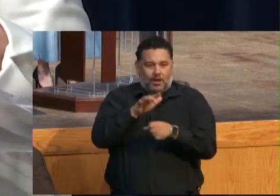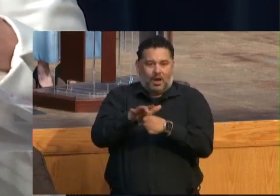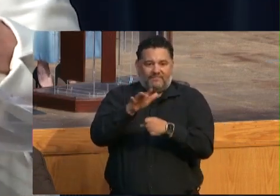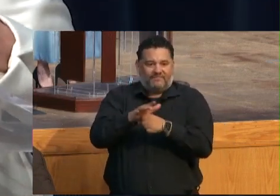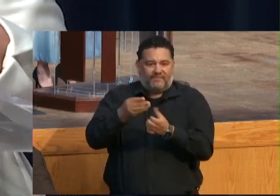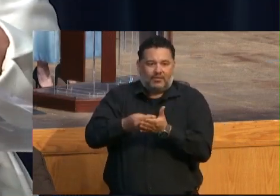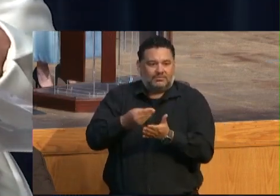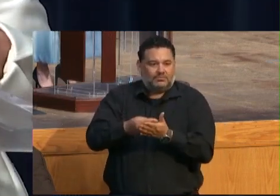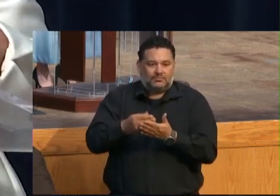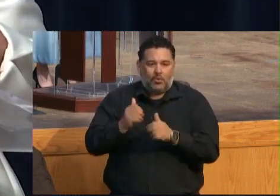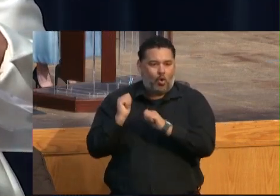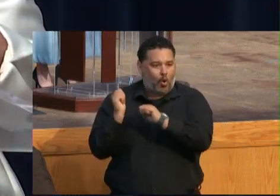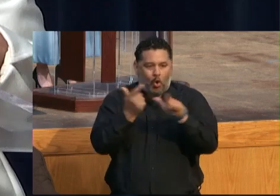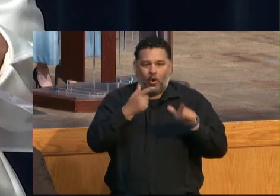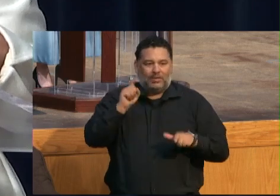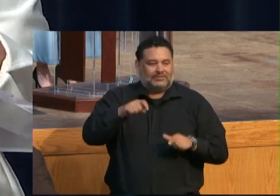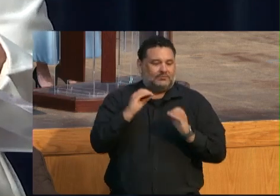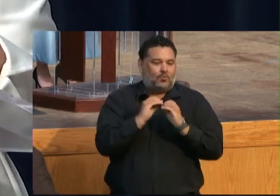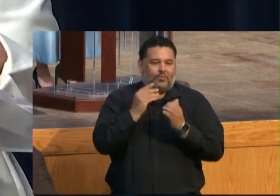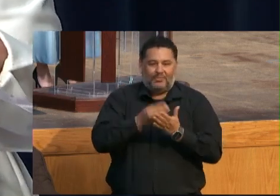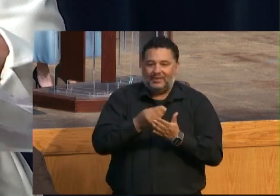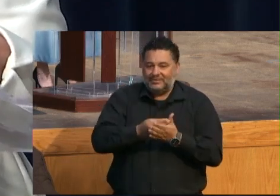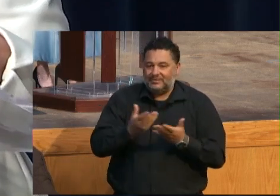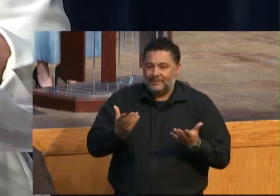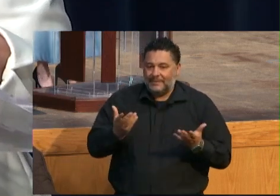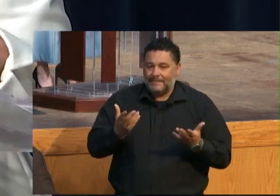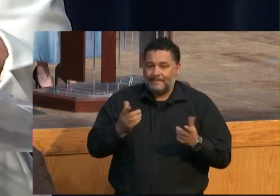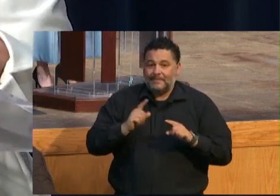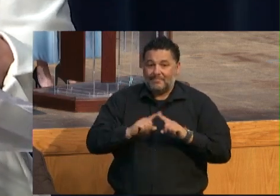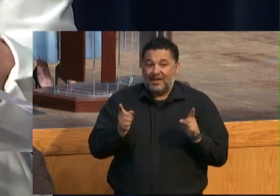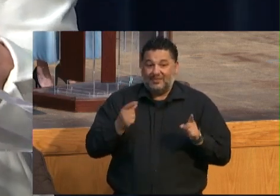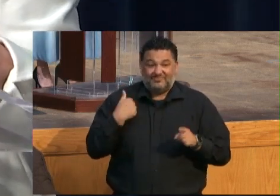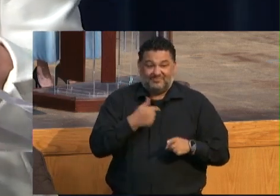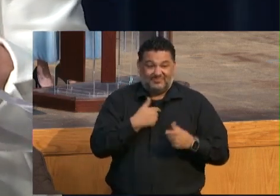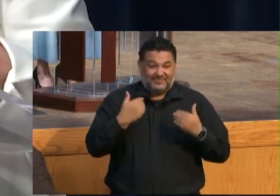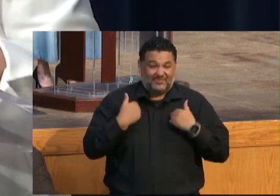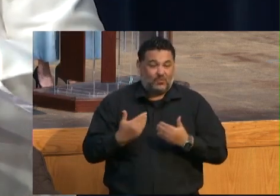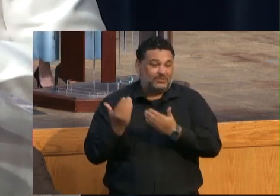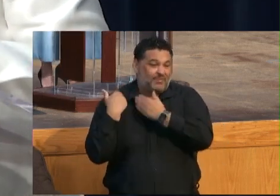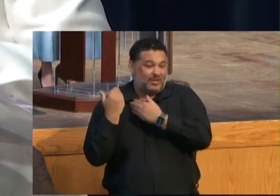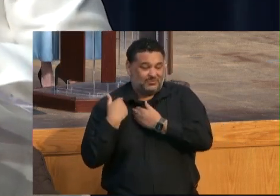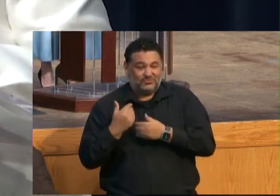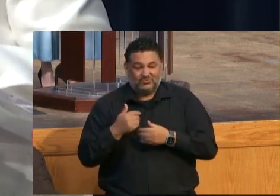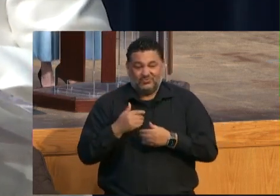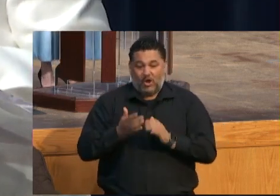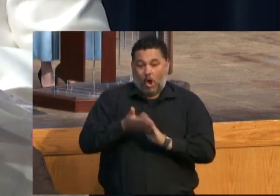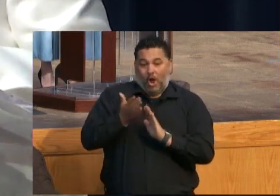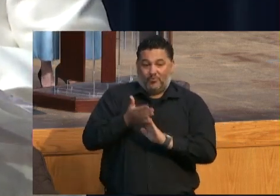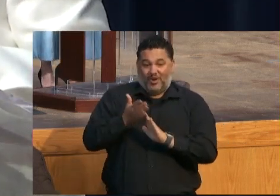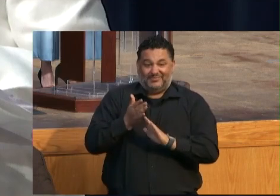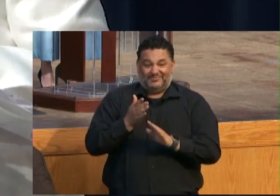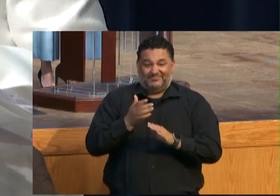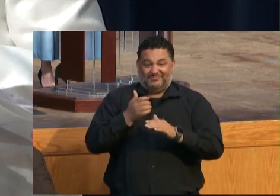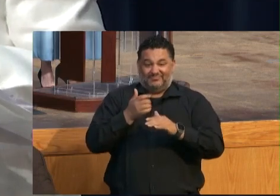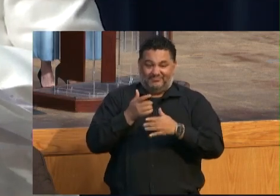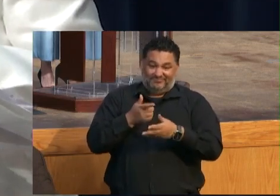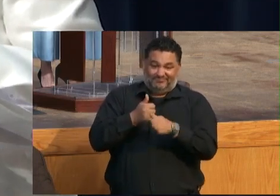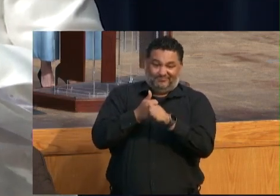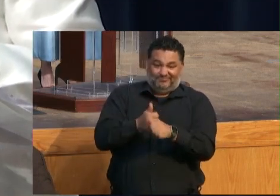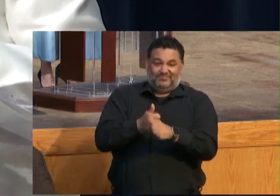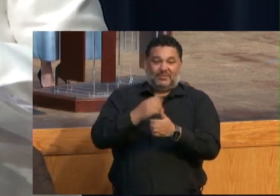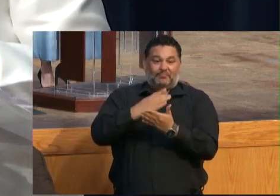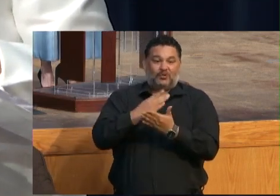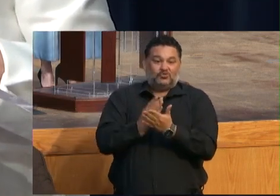We all need more money, but we have a responsibility to operate within the budget that we have. And so we're almost